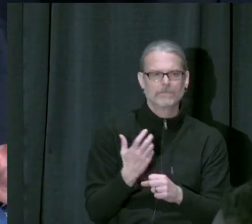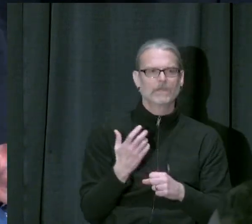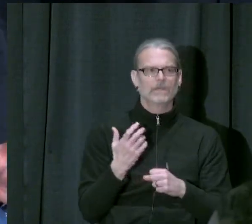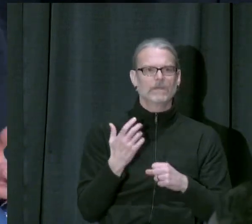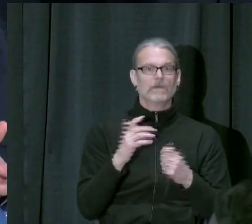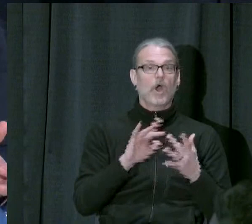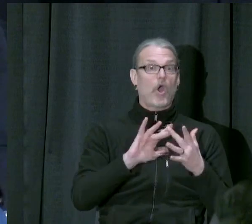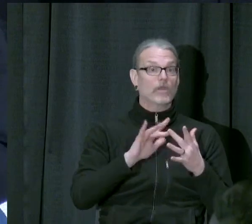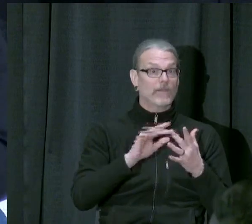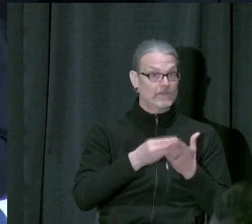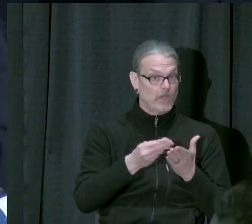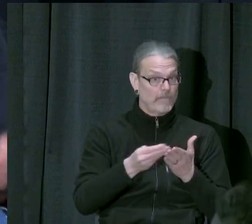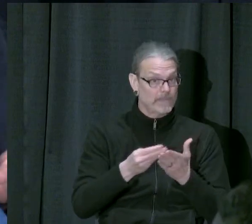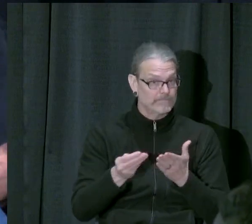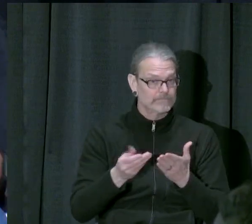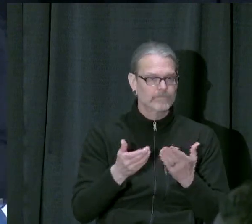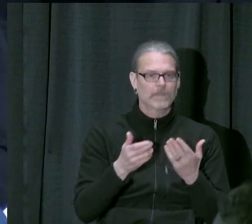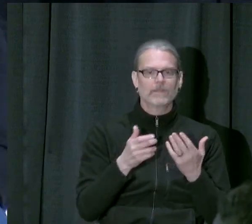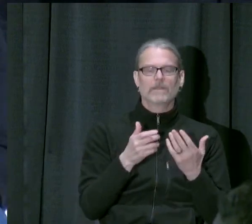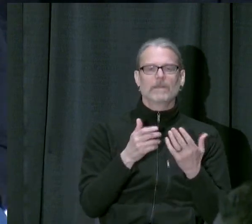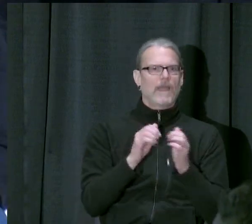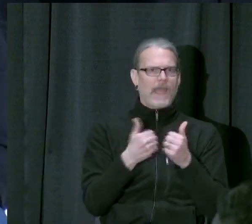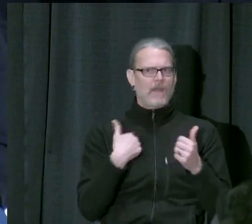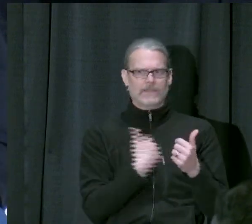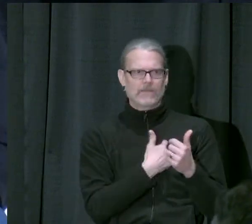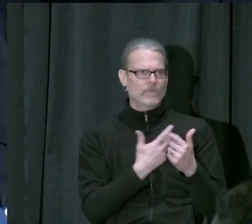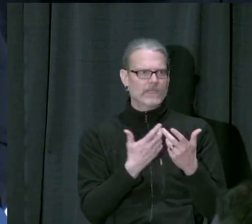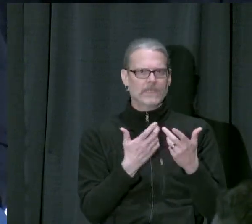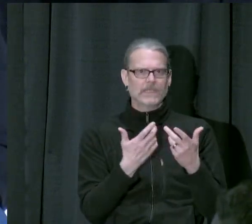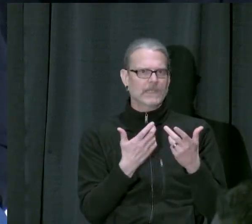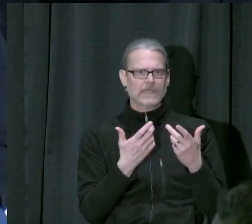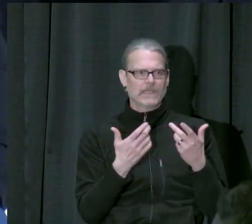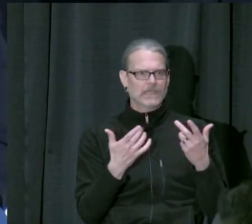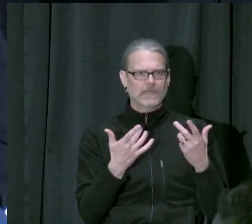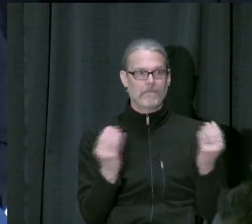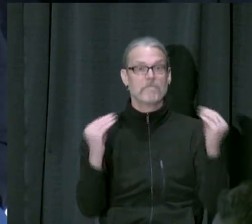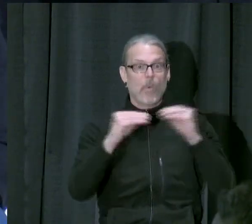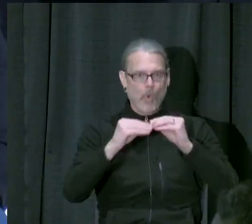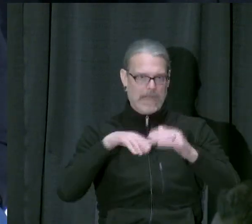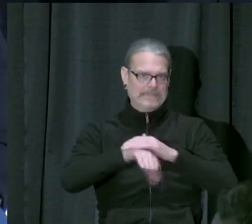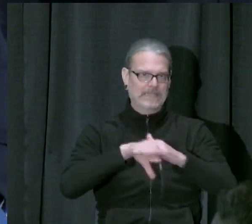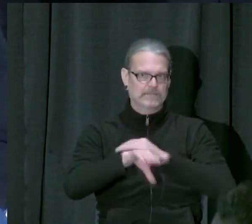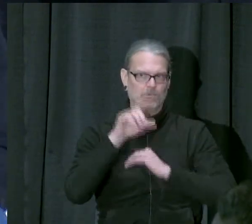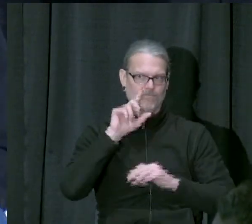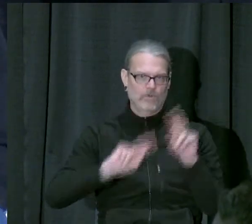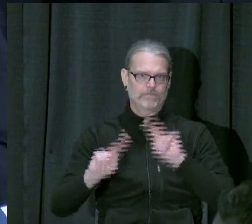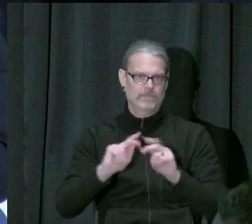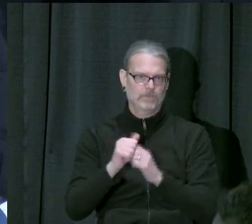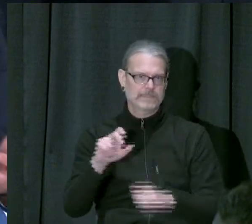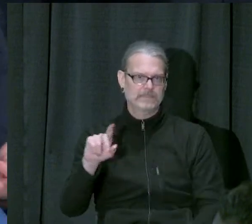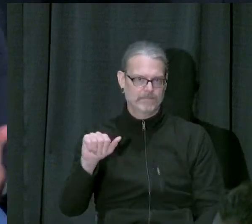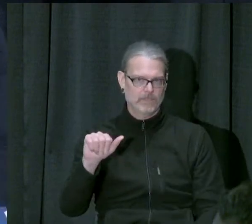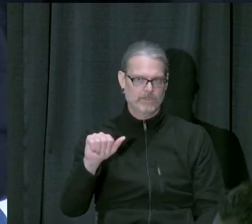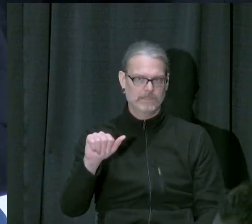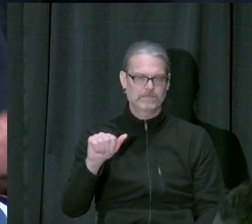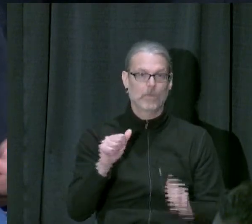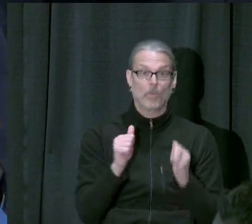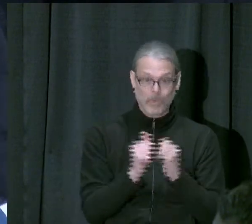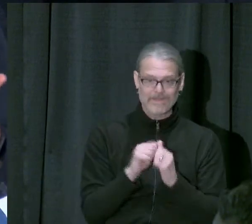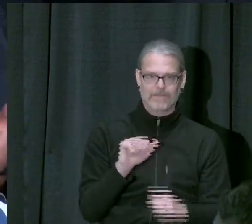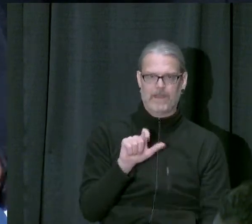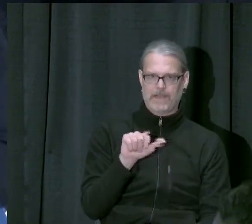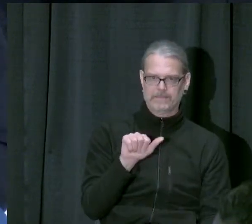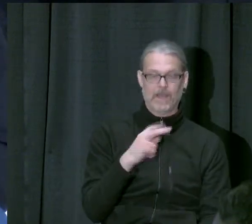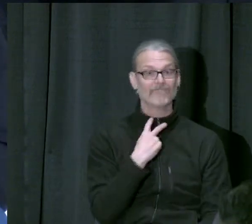online shopping, and trying to find ways that we can make it even further accessible with the power of Alexa, with